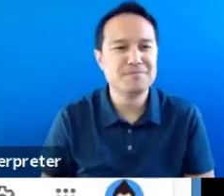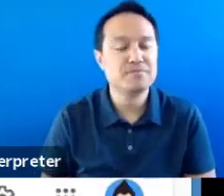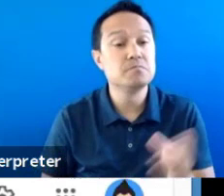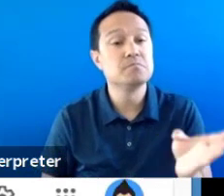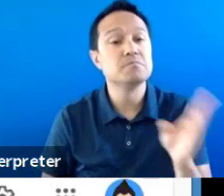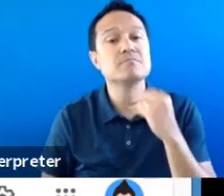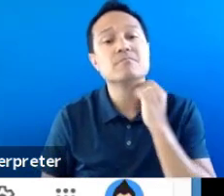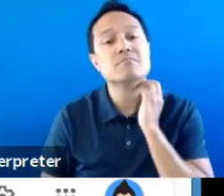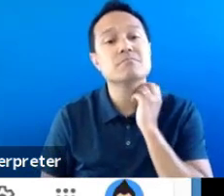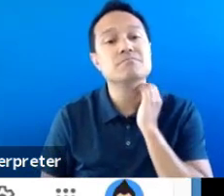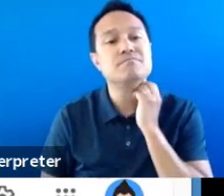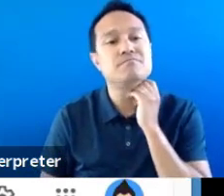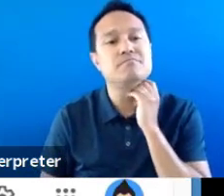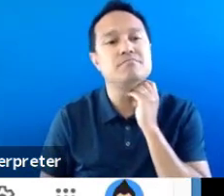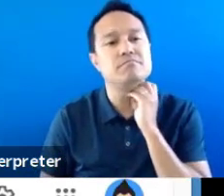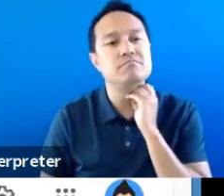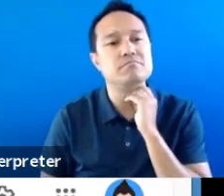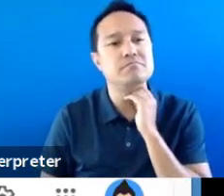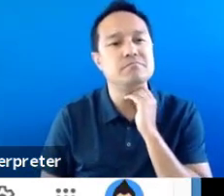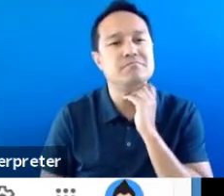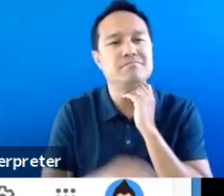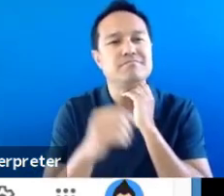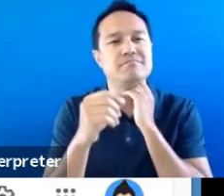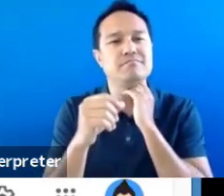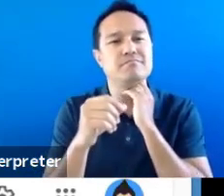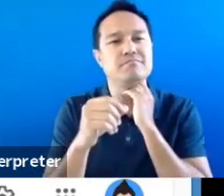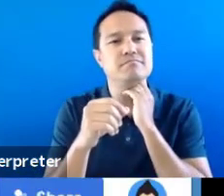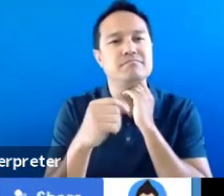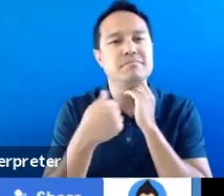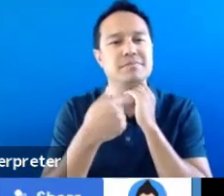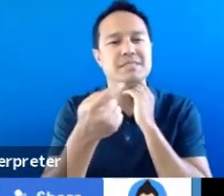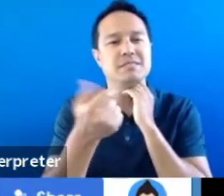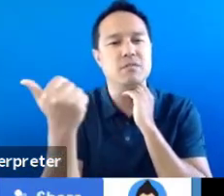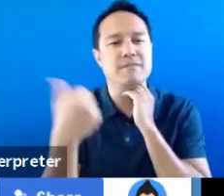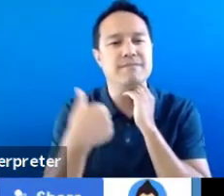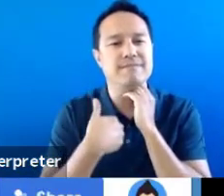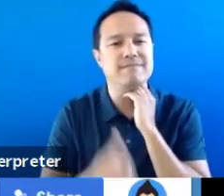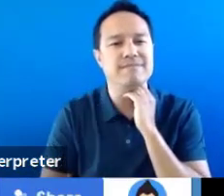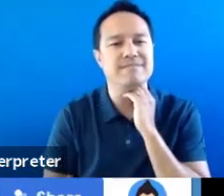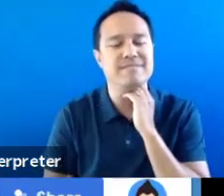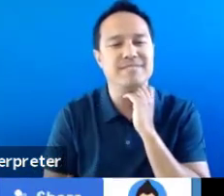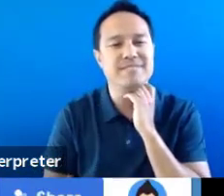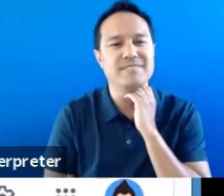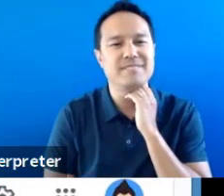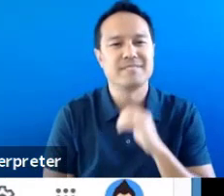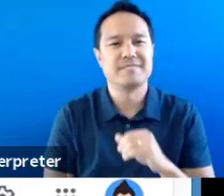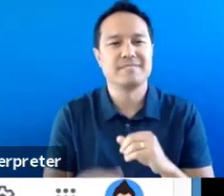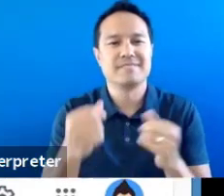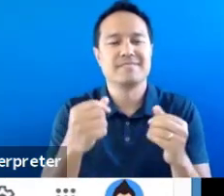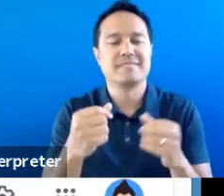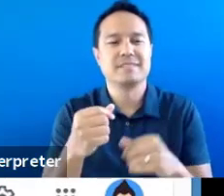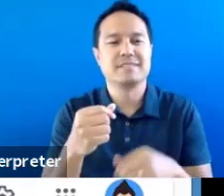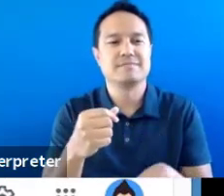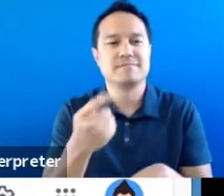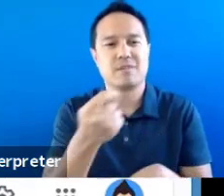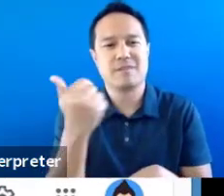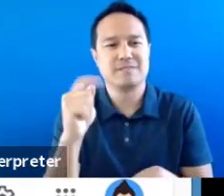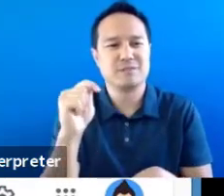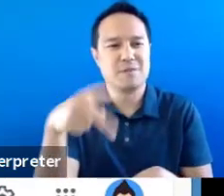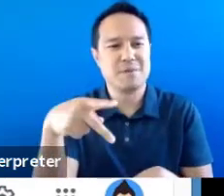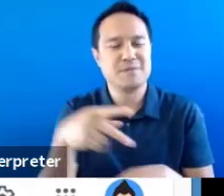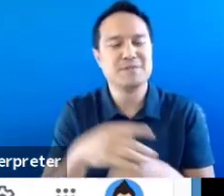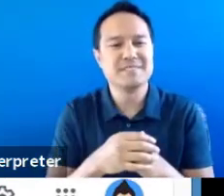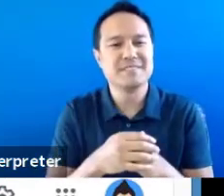that. So we're going to see if anybody's going to create. I'm going to take that one off so that I don't have my toilet paper on there. And you guys can